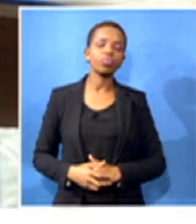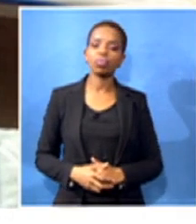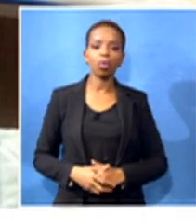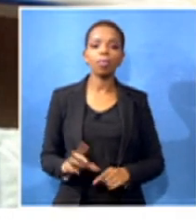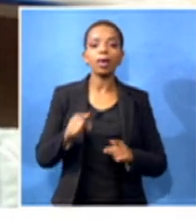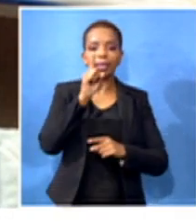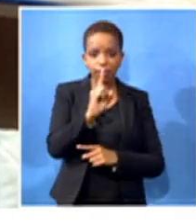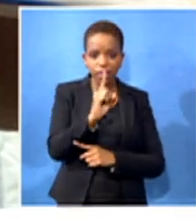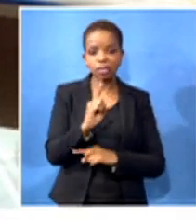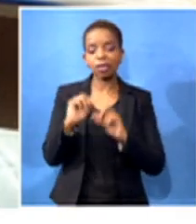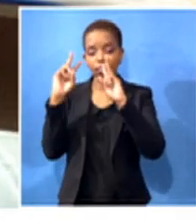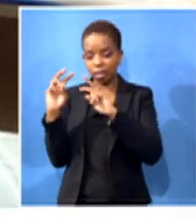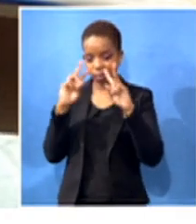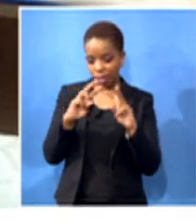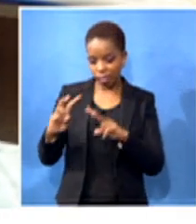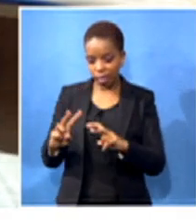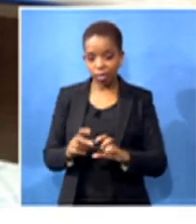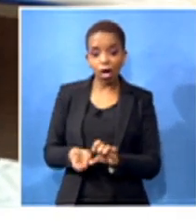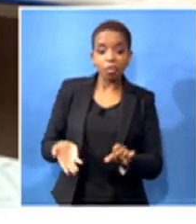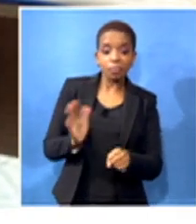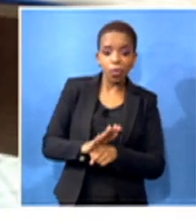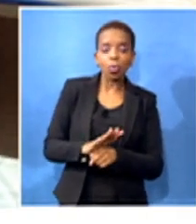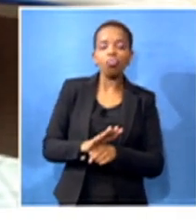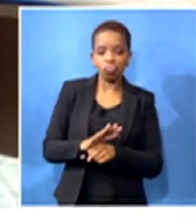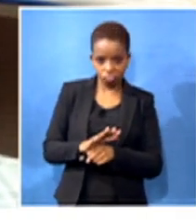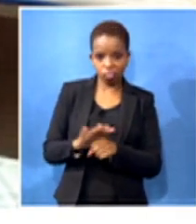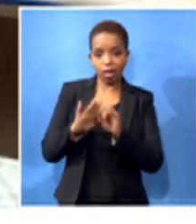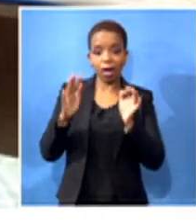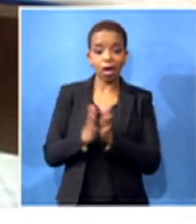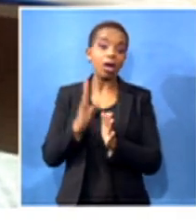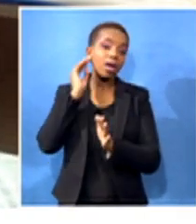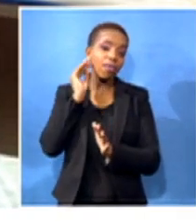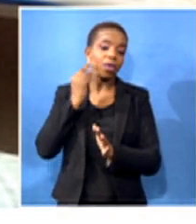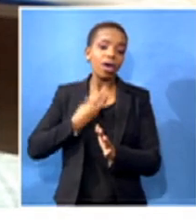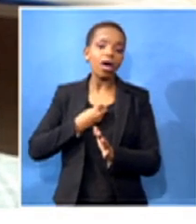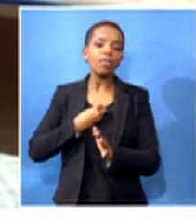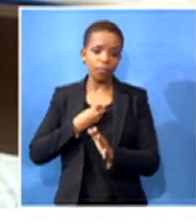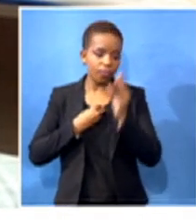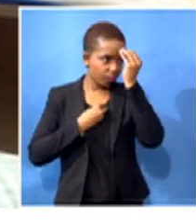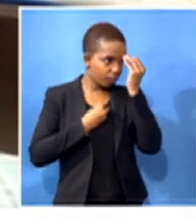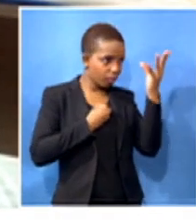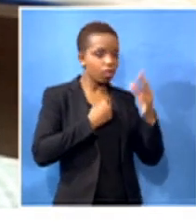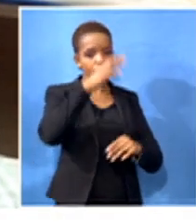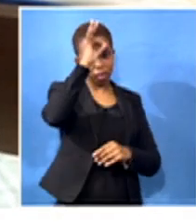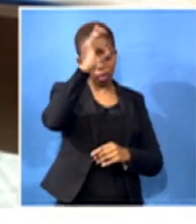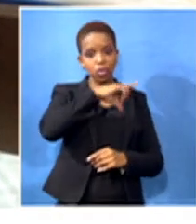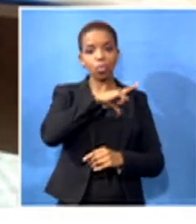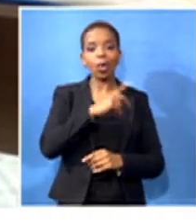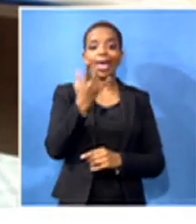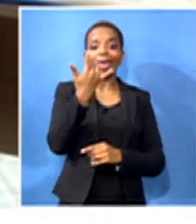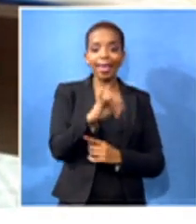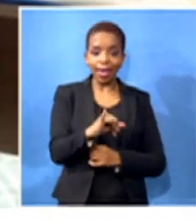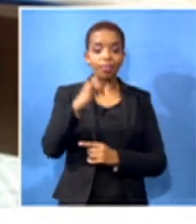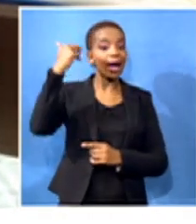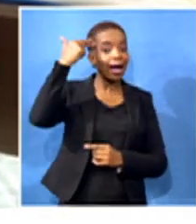all the facts, because these are if the matter was an issue of a truck that has been hijacked, it would have been a different case. But